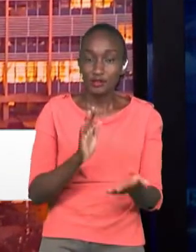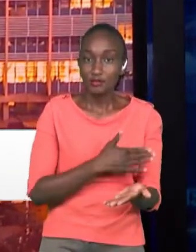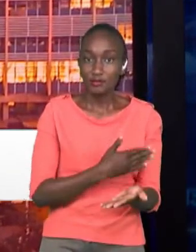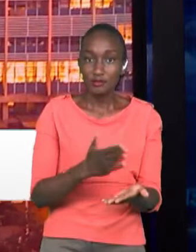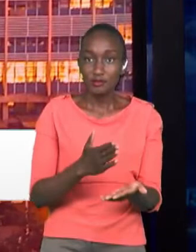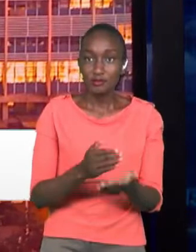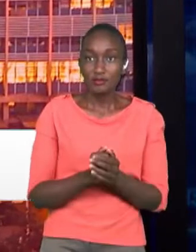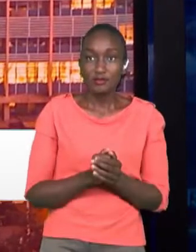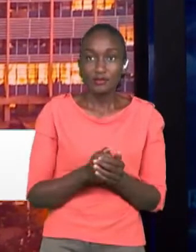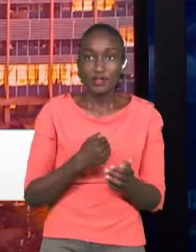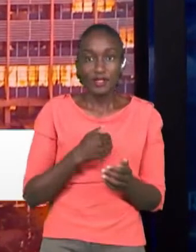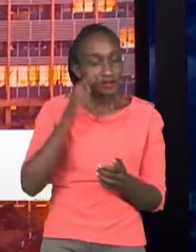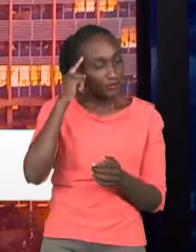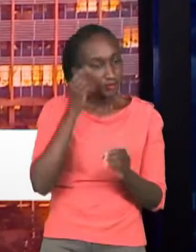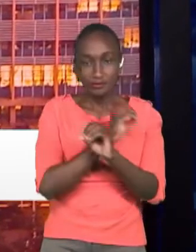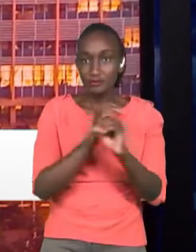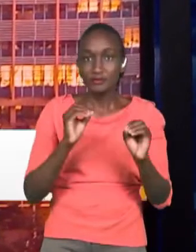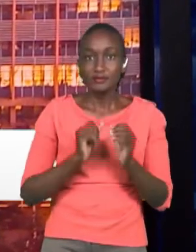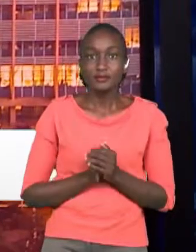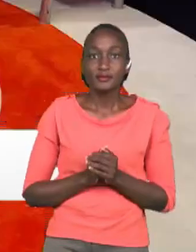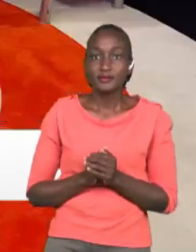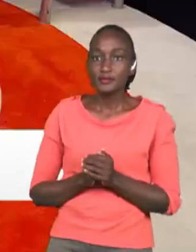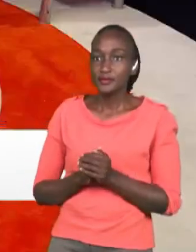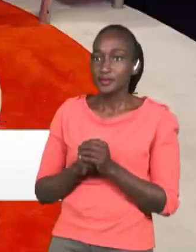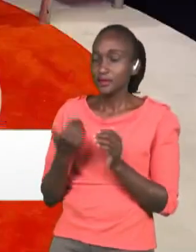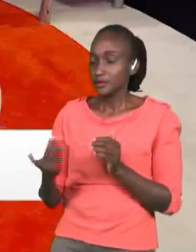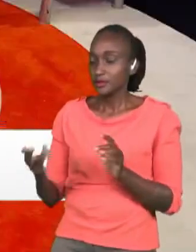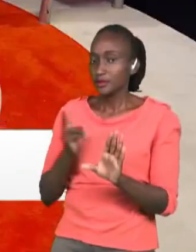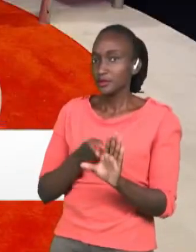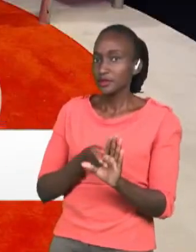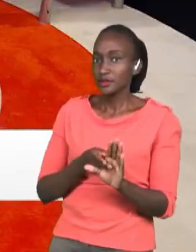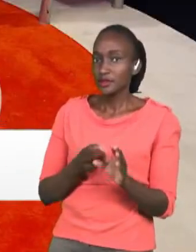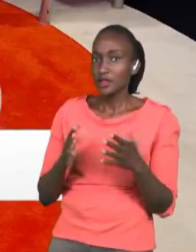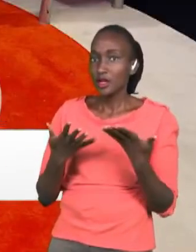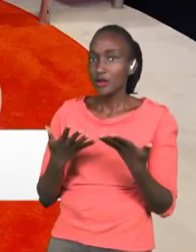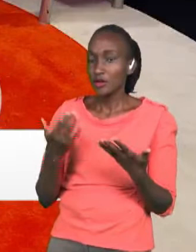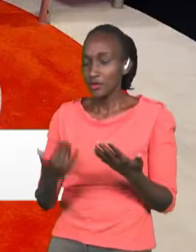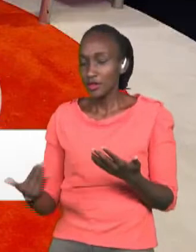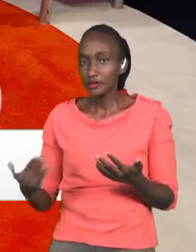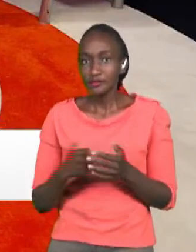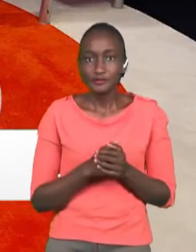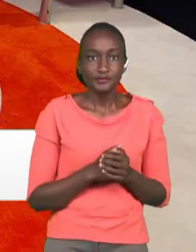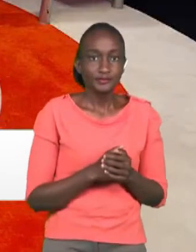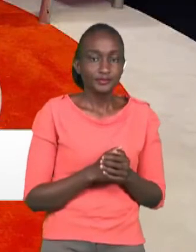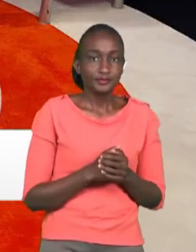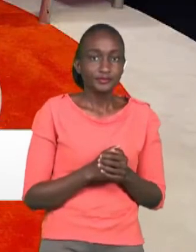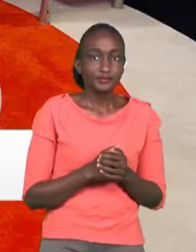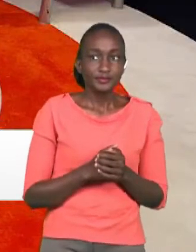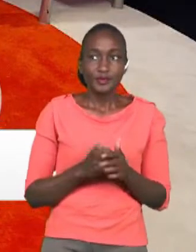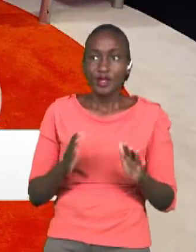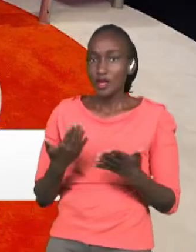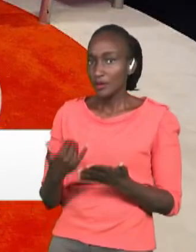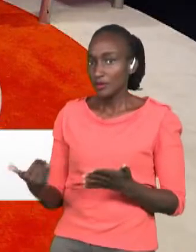sound, yeah. you don't have the thoughts. Okay. Yeah. Can children participate? And how young? Yeah. Yeah. How young can a